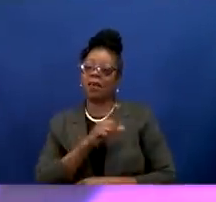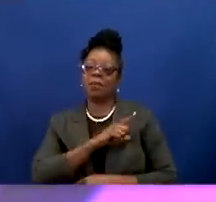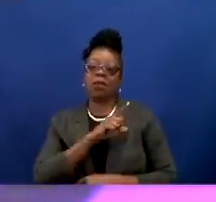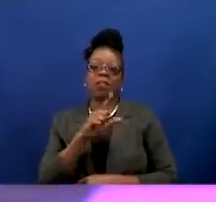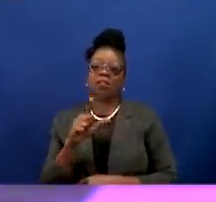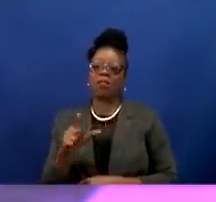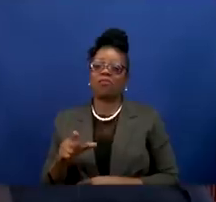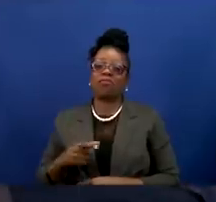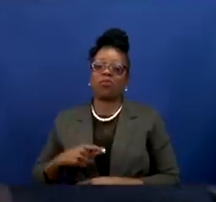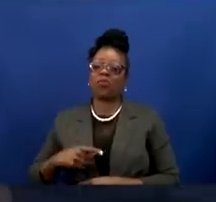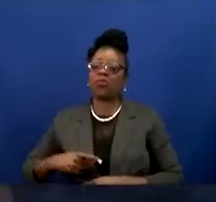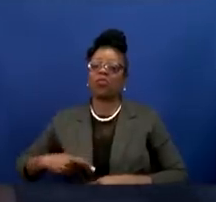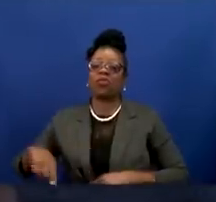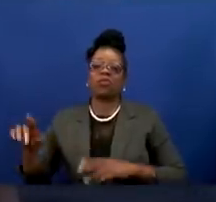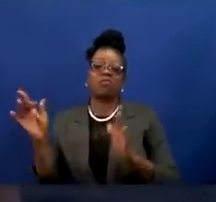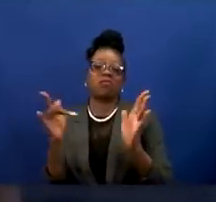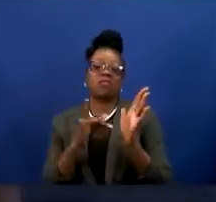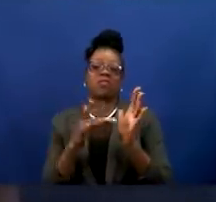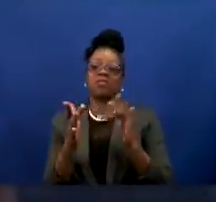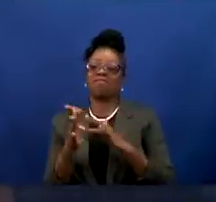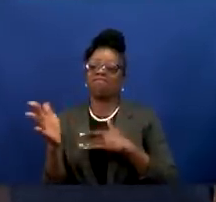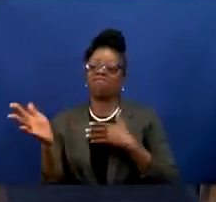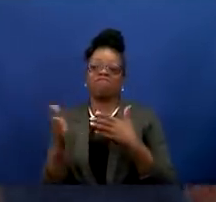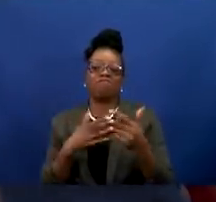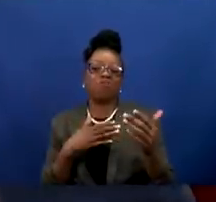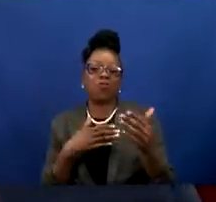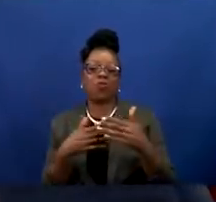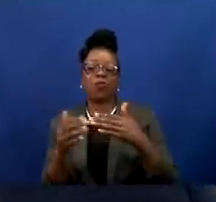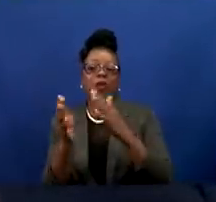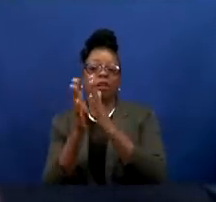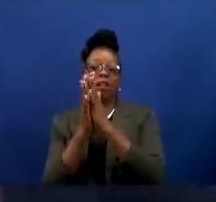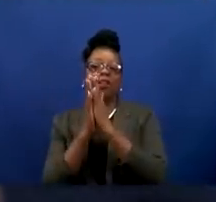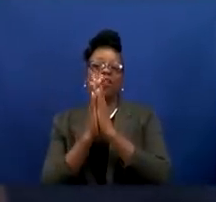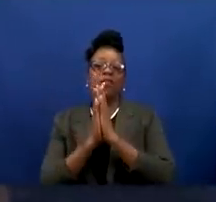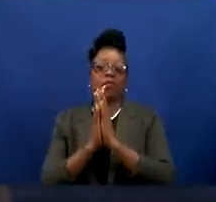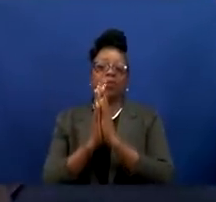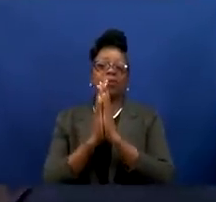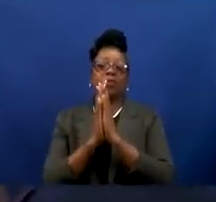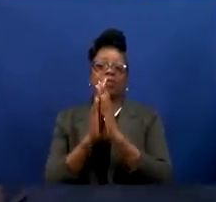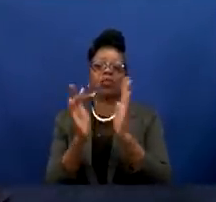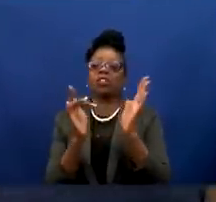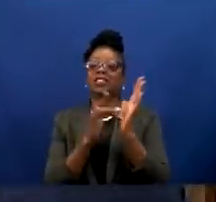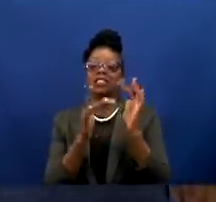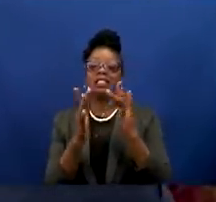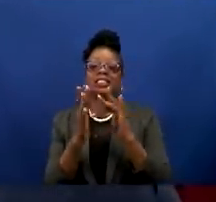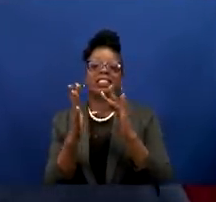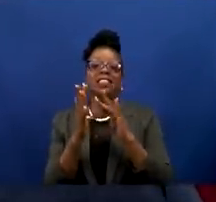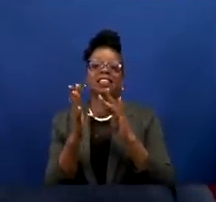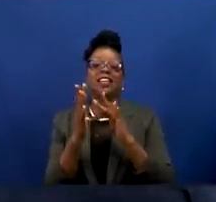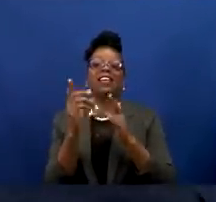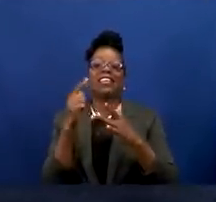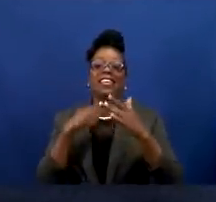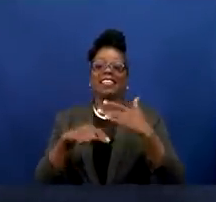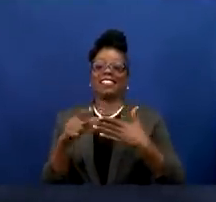Lord. Whatever I claim, Lord Jesus,